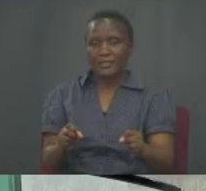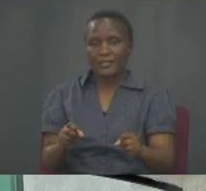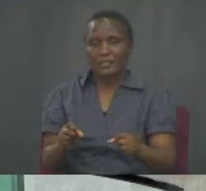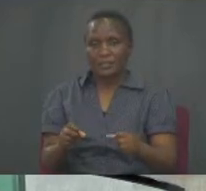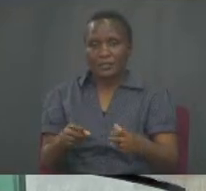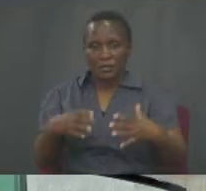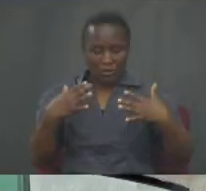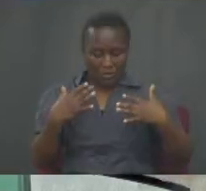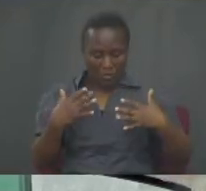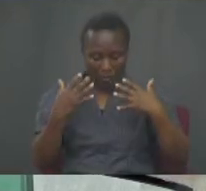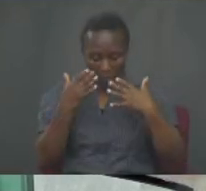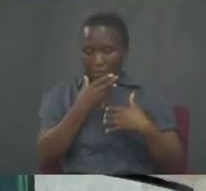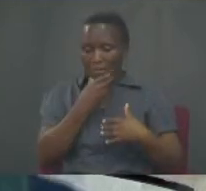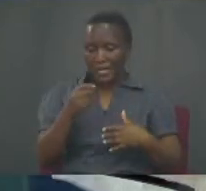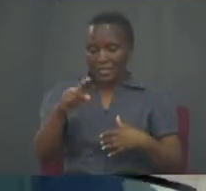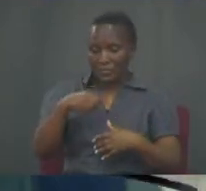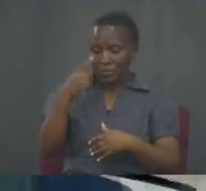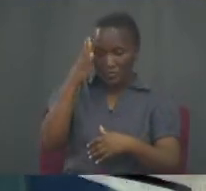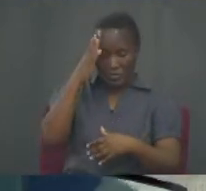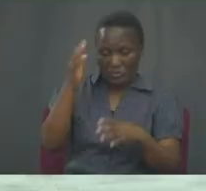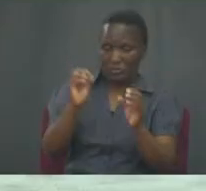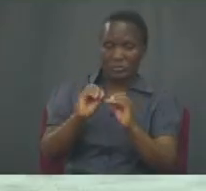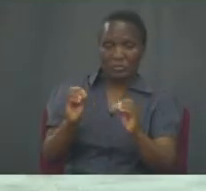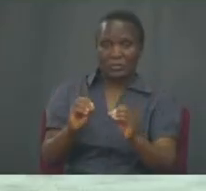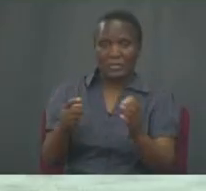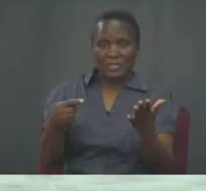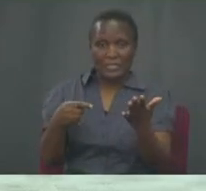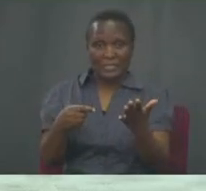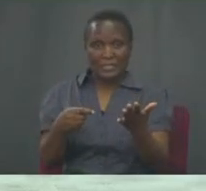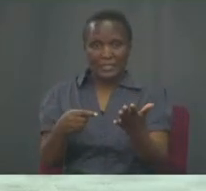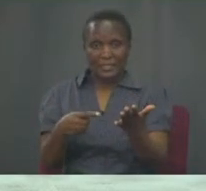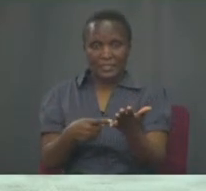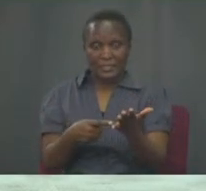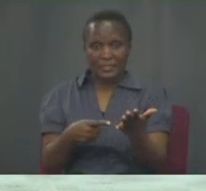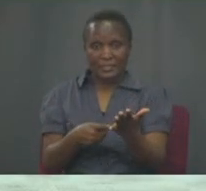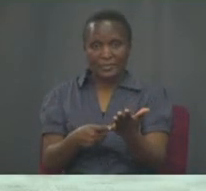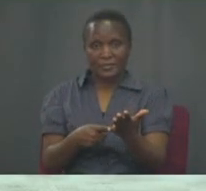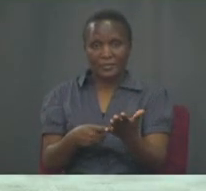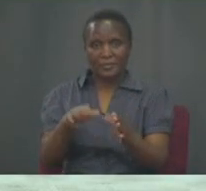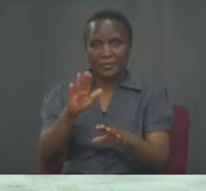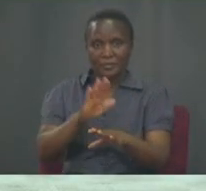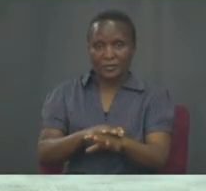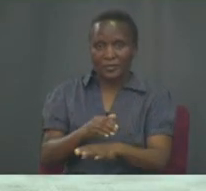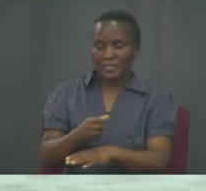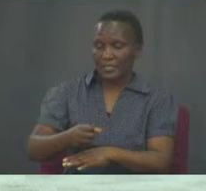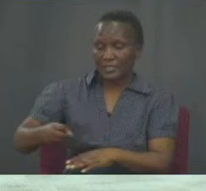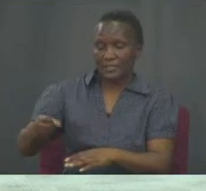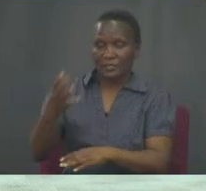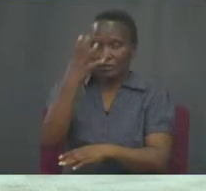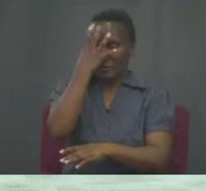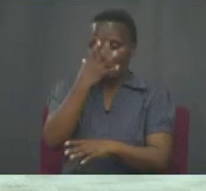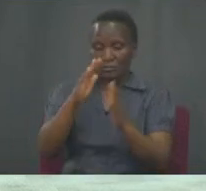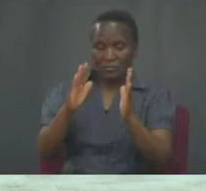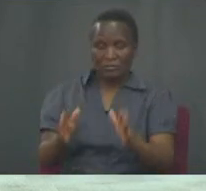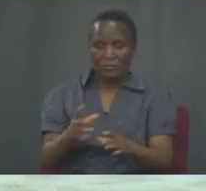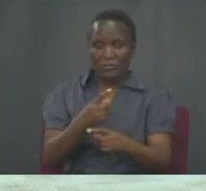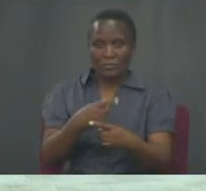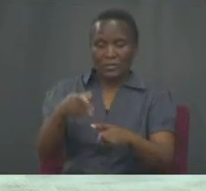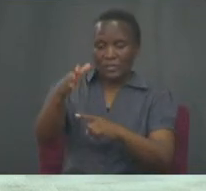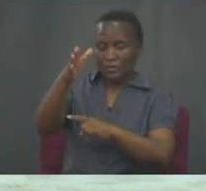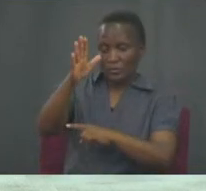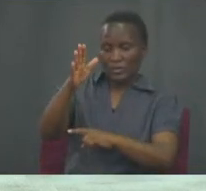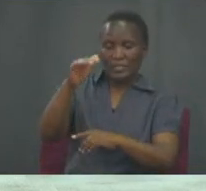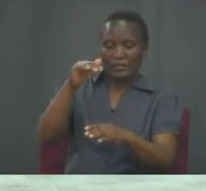know anything. Technological superiority on the side of the Canaanites, but God himself on the side of Judah.